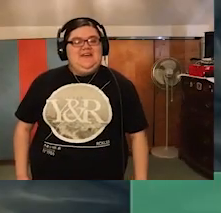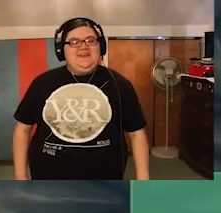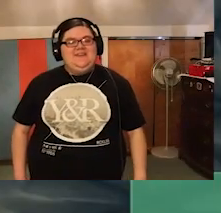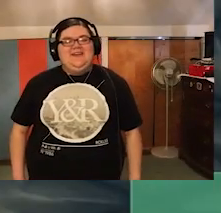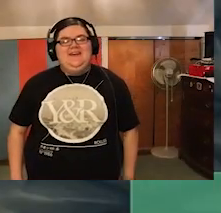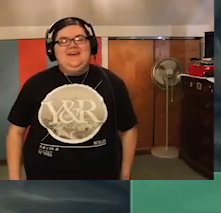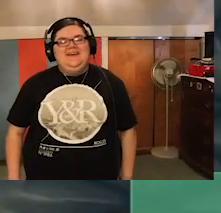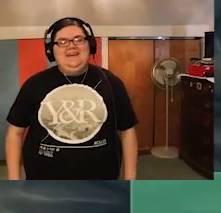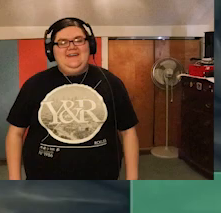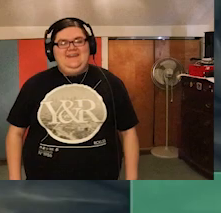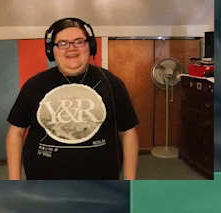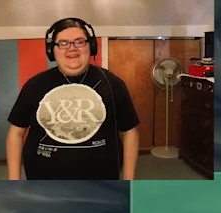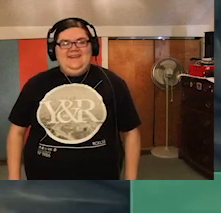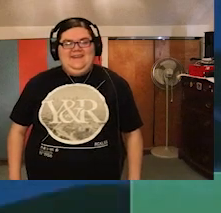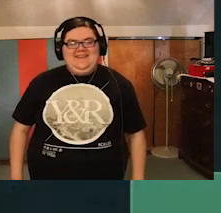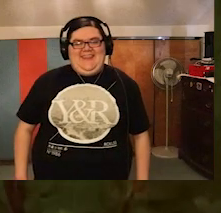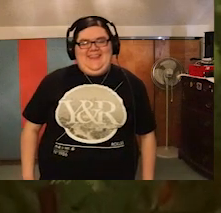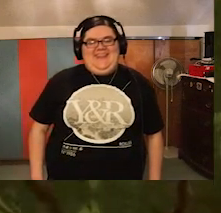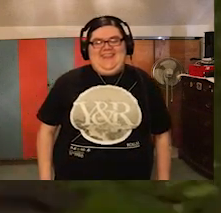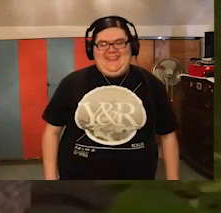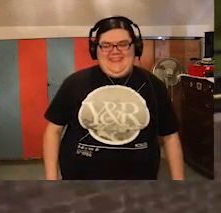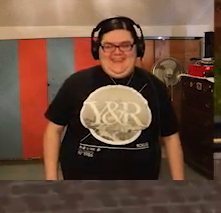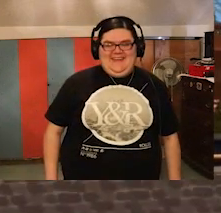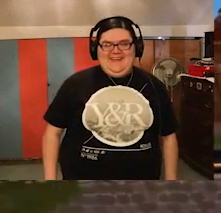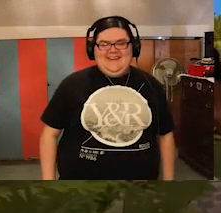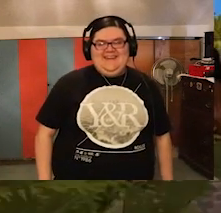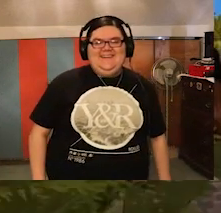Is true. That is stinker.